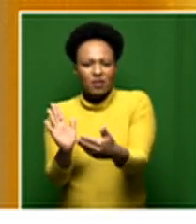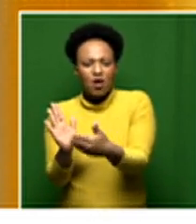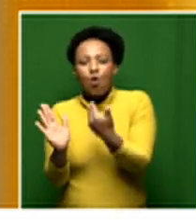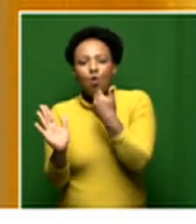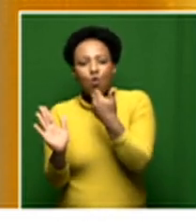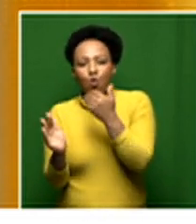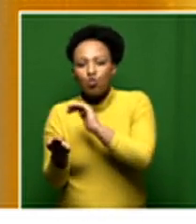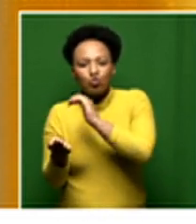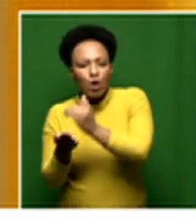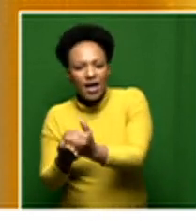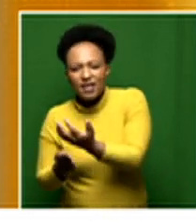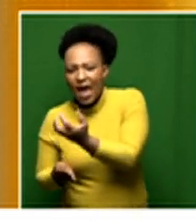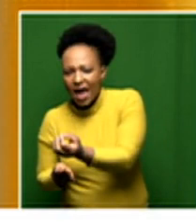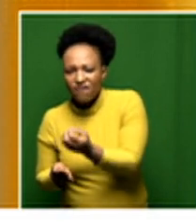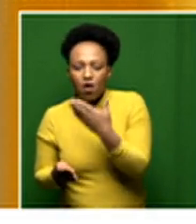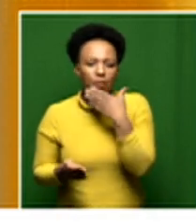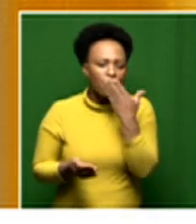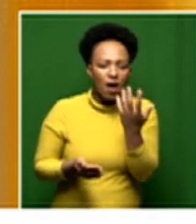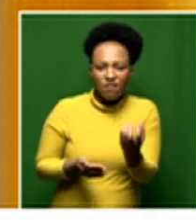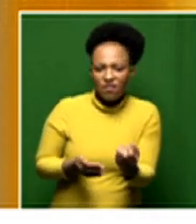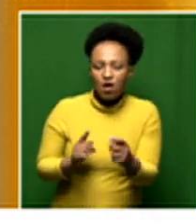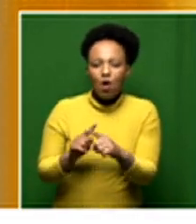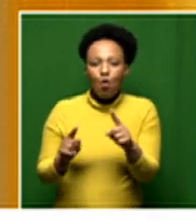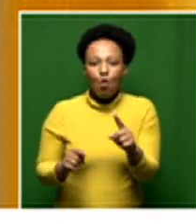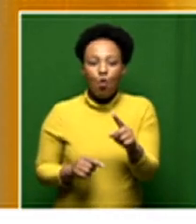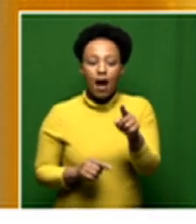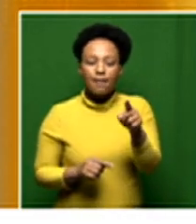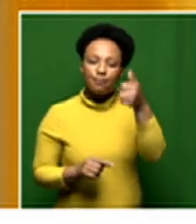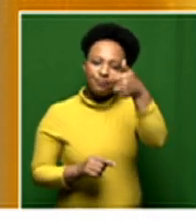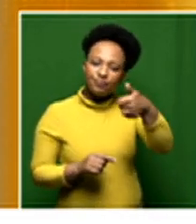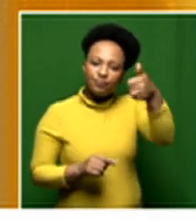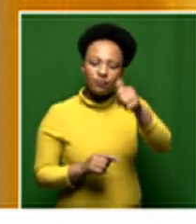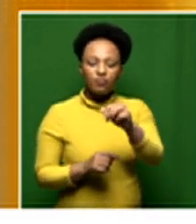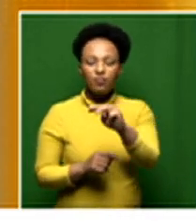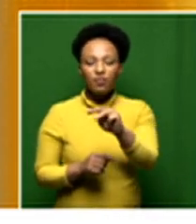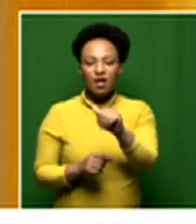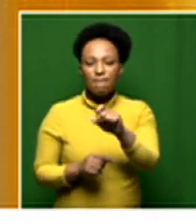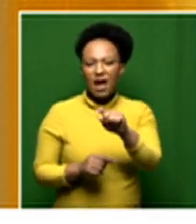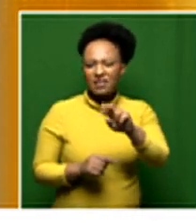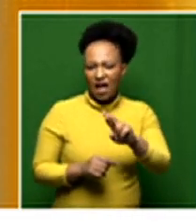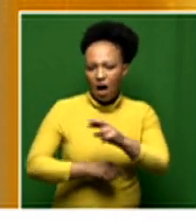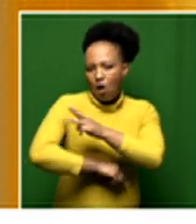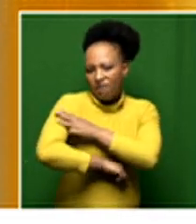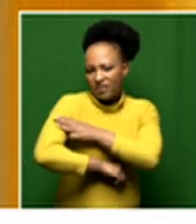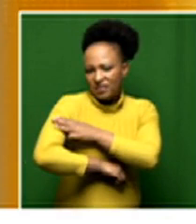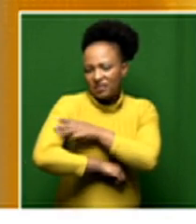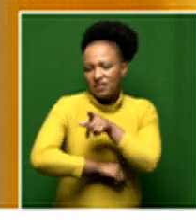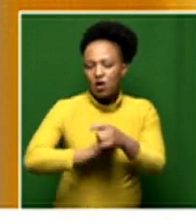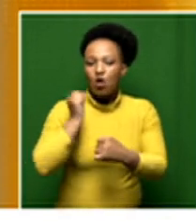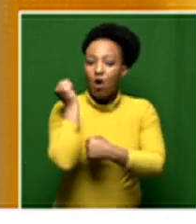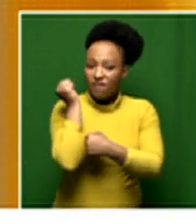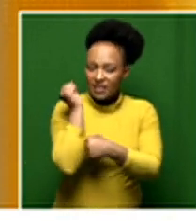has trusts or not, because unfortunately the master's office where those records are kept are not